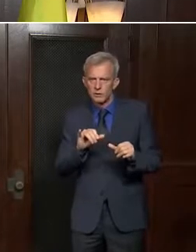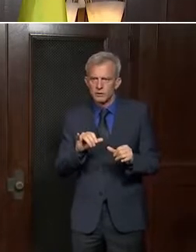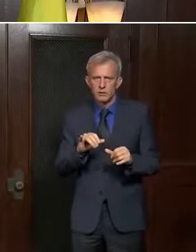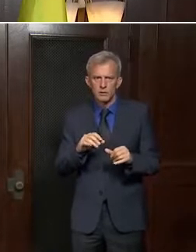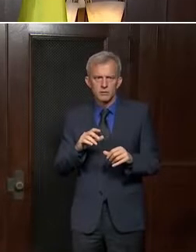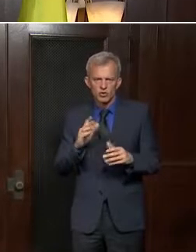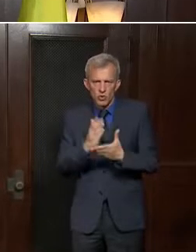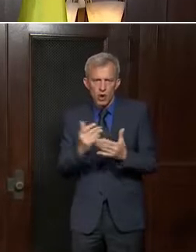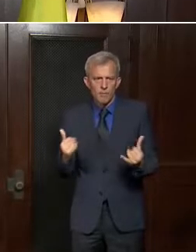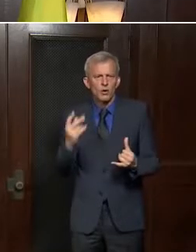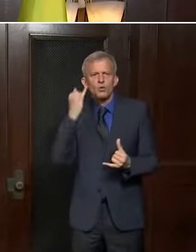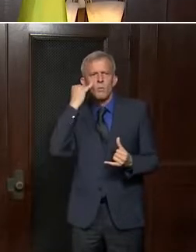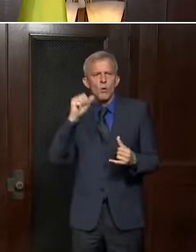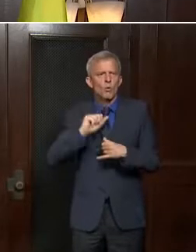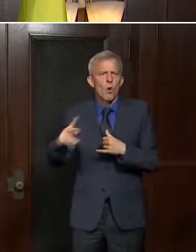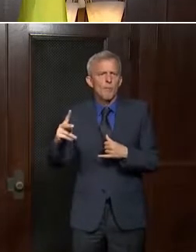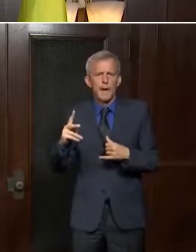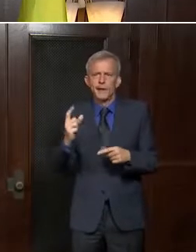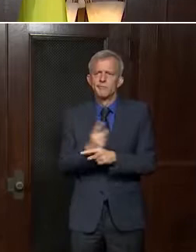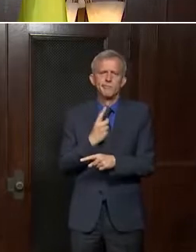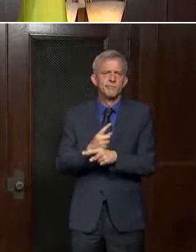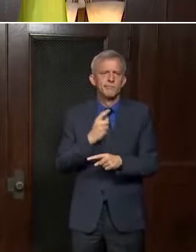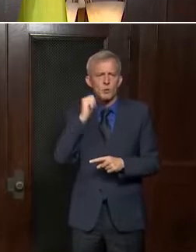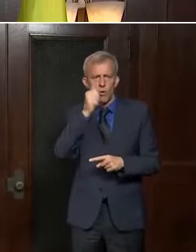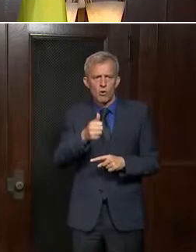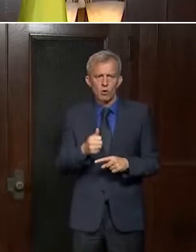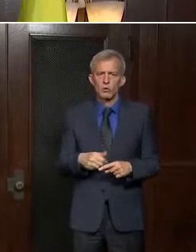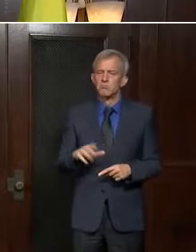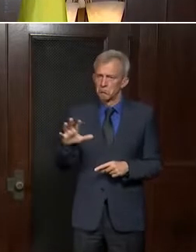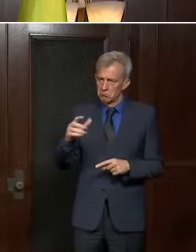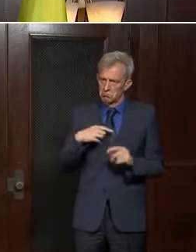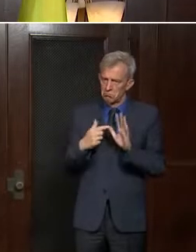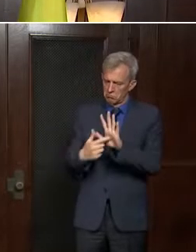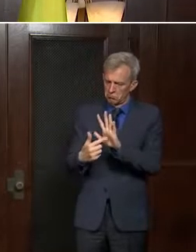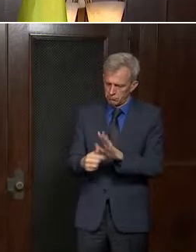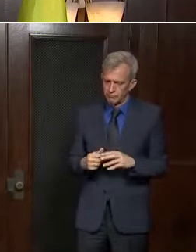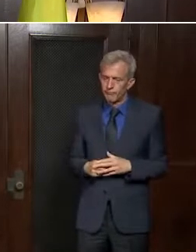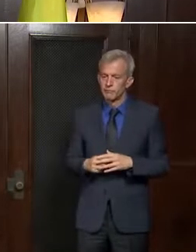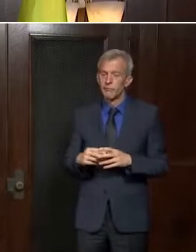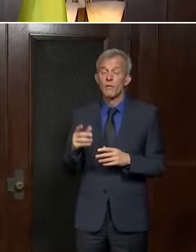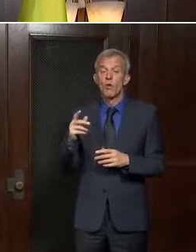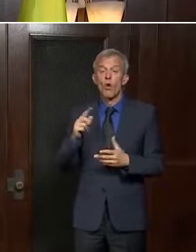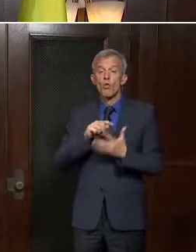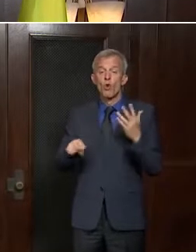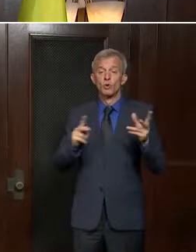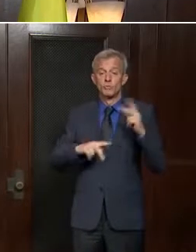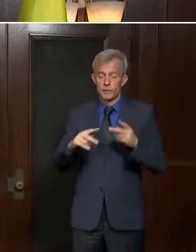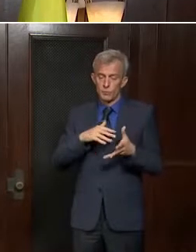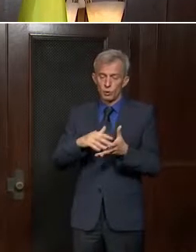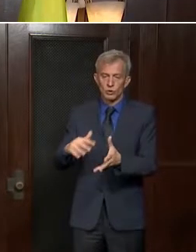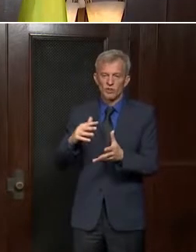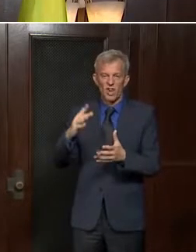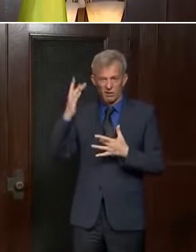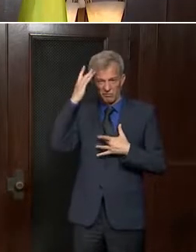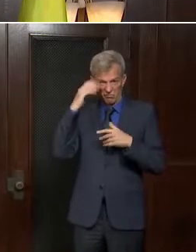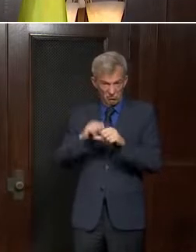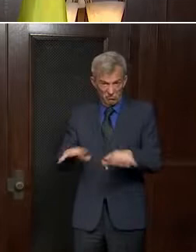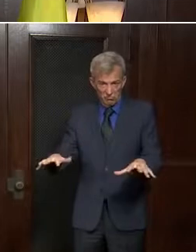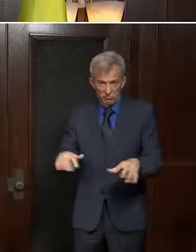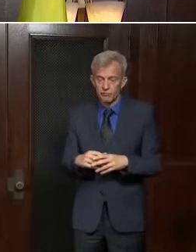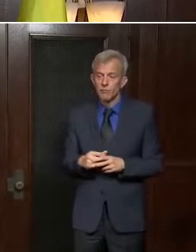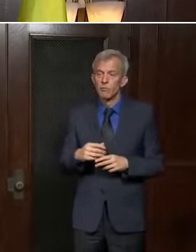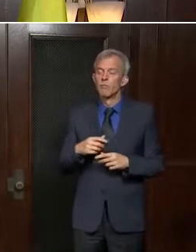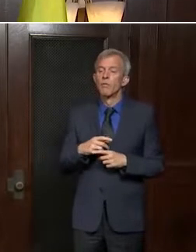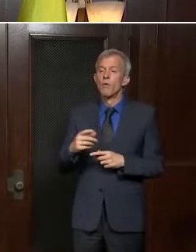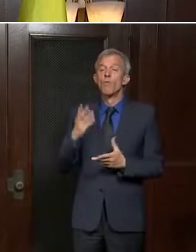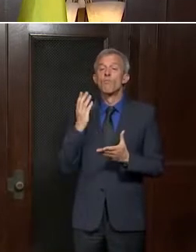went back tomorrow? Well, let me play those projections out. Epidemiologists, including those at the county, tell us that if we relaxed the